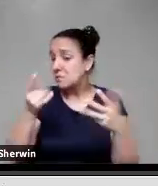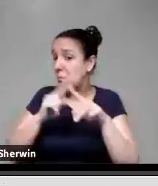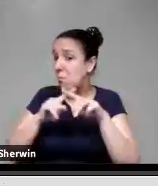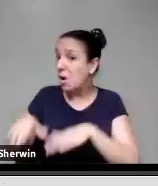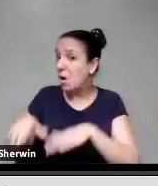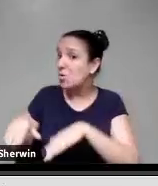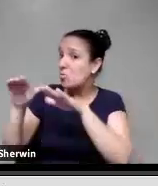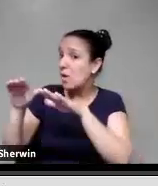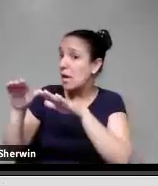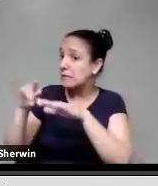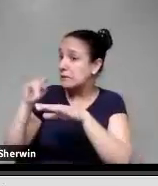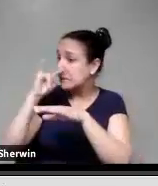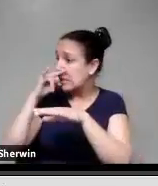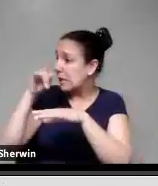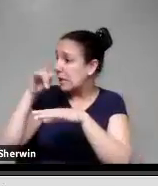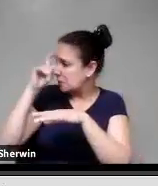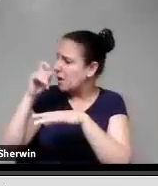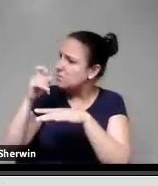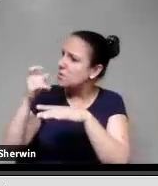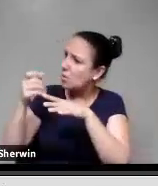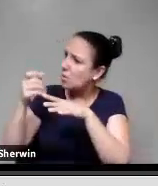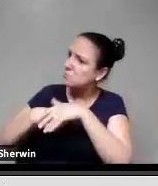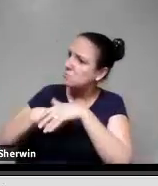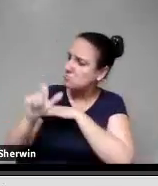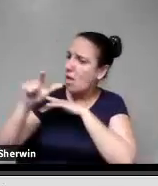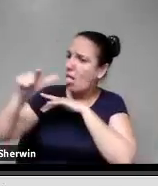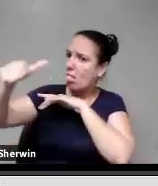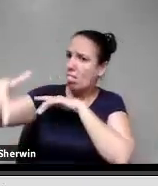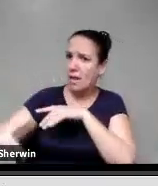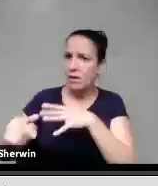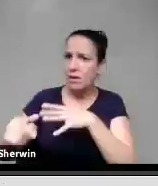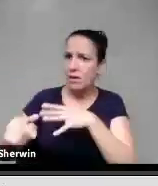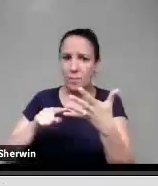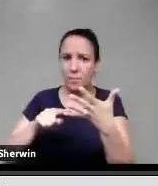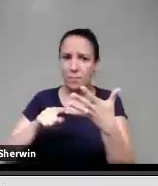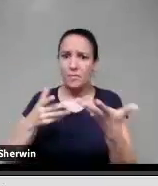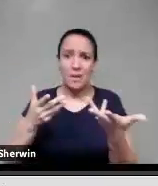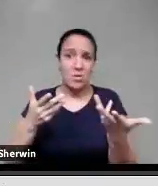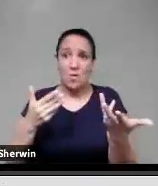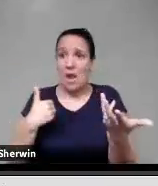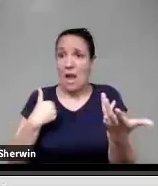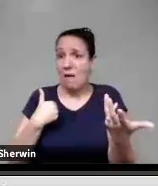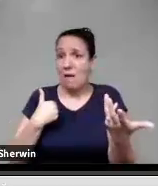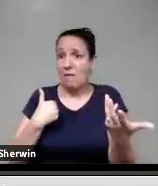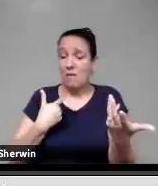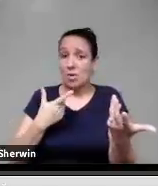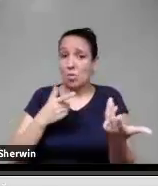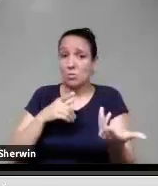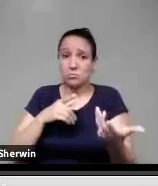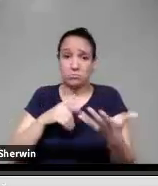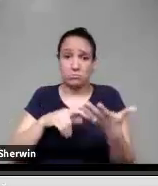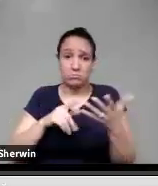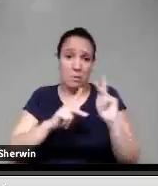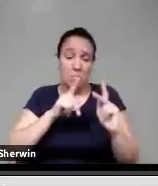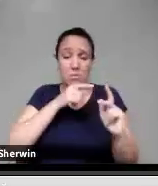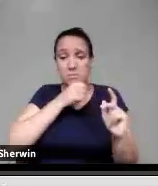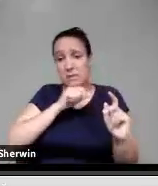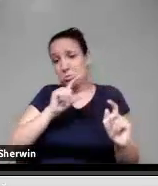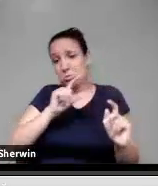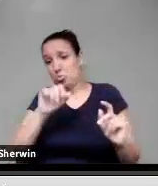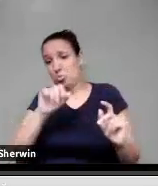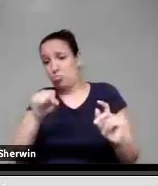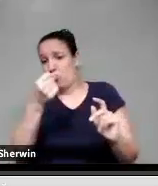families later. You have the younger parents who might be in their early 20s that are raising a family. The variety is tremendous. Now